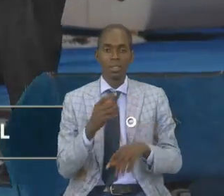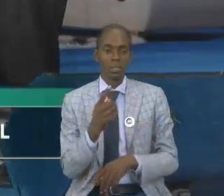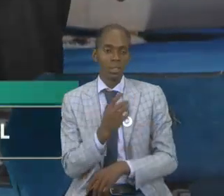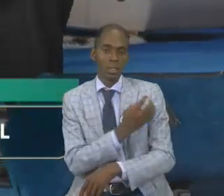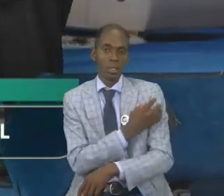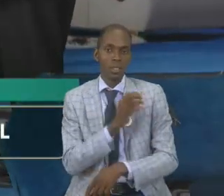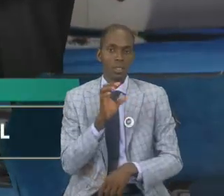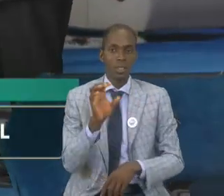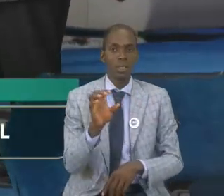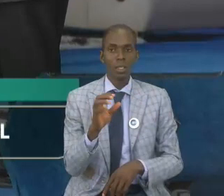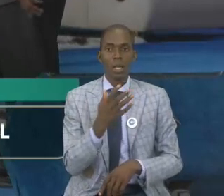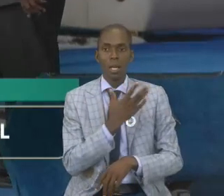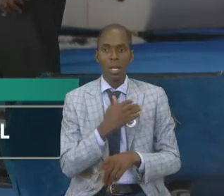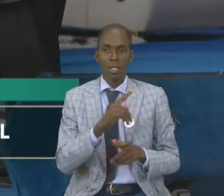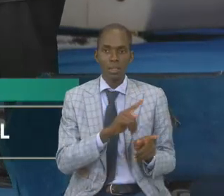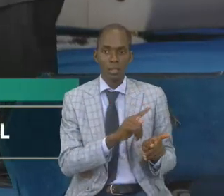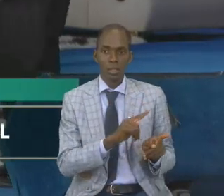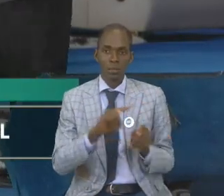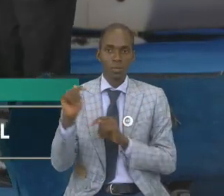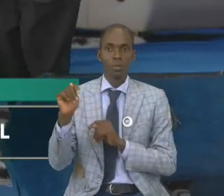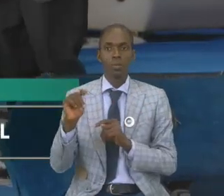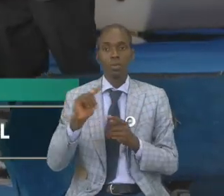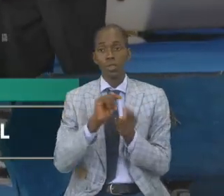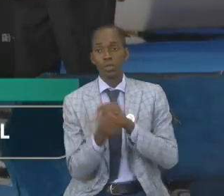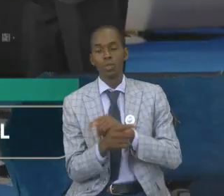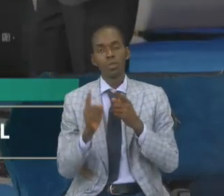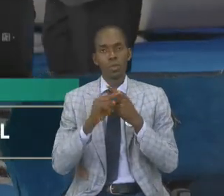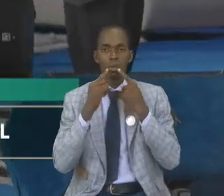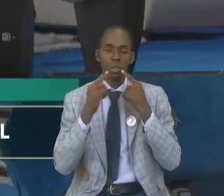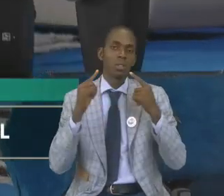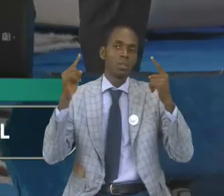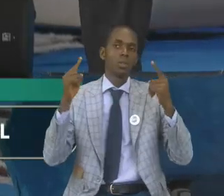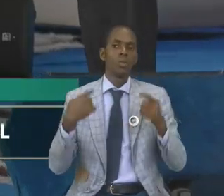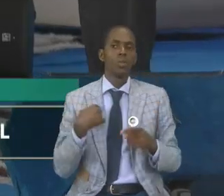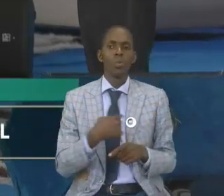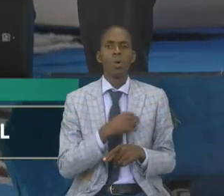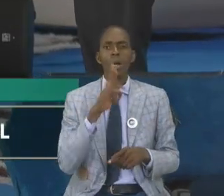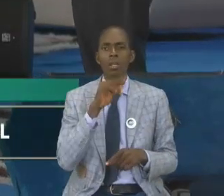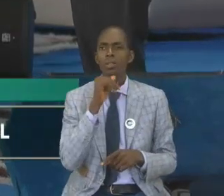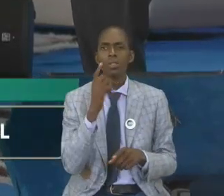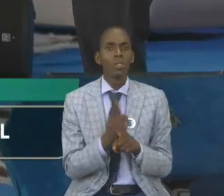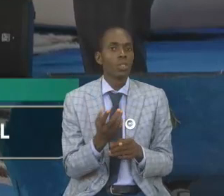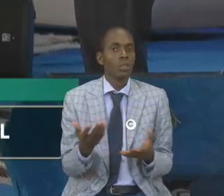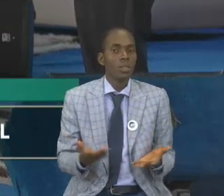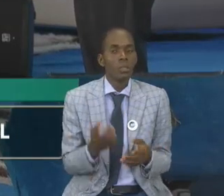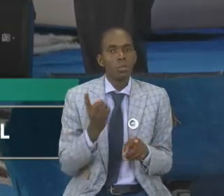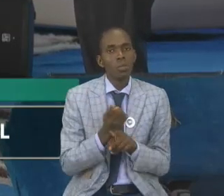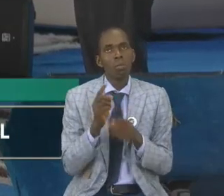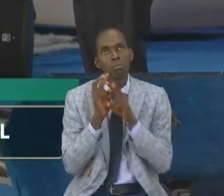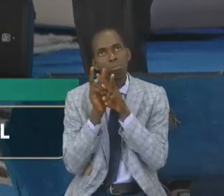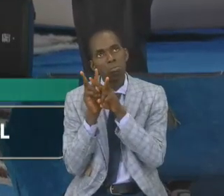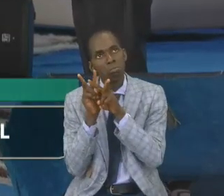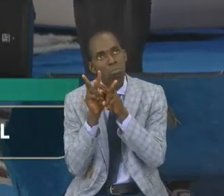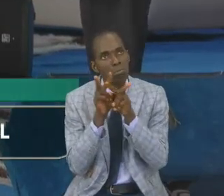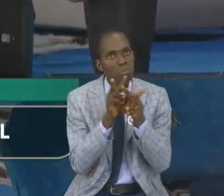and transformed to excel. We're not just here to, you know, to just observe